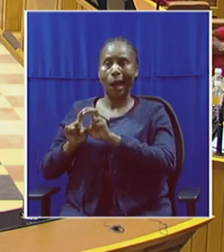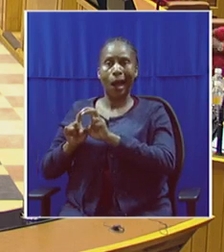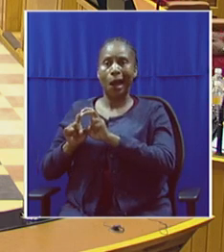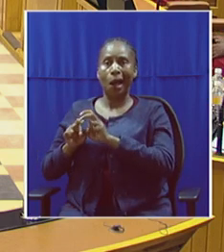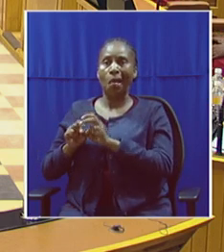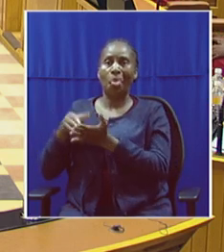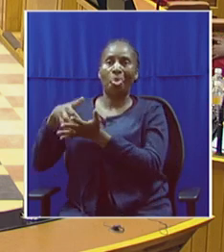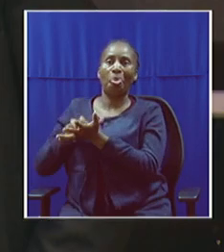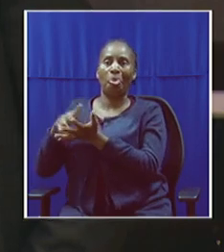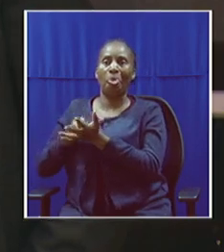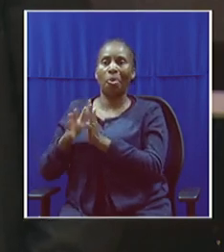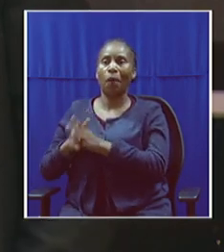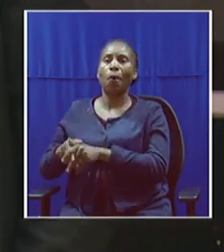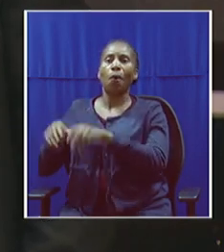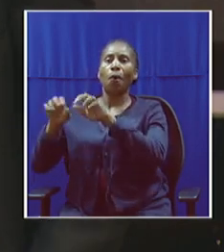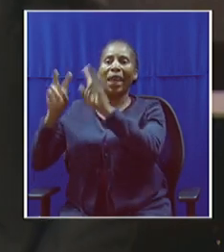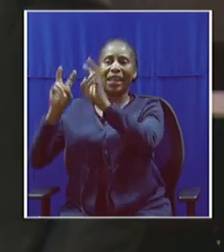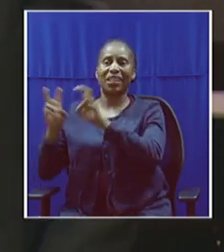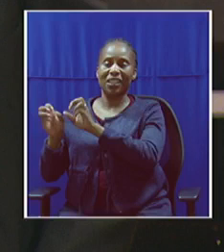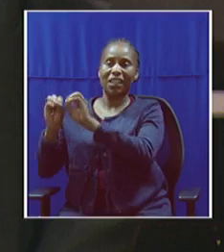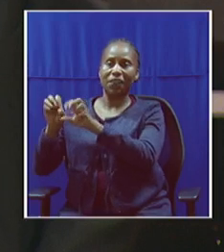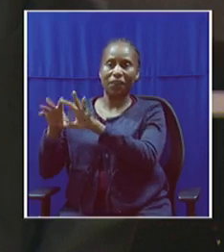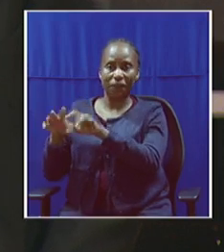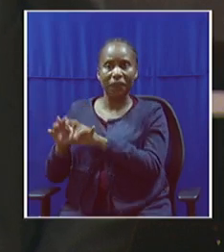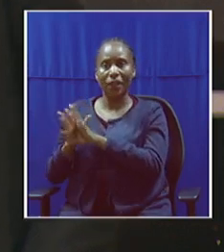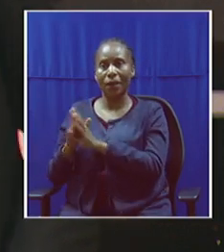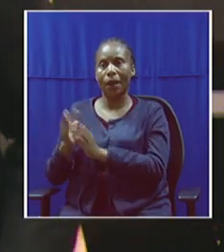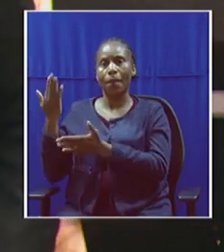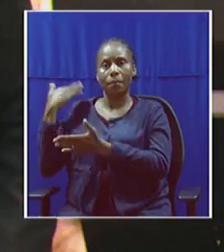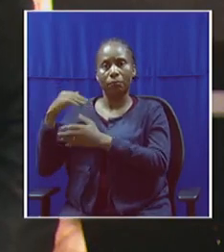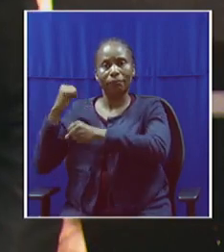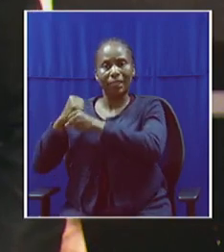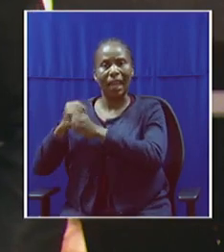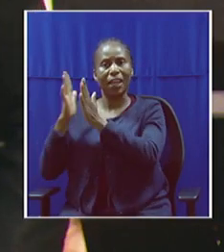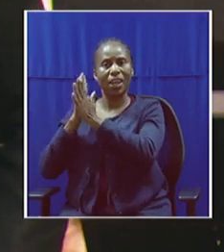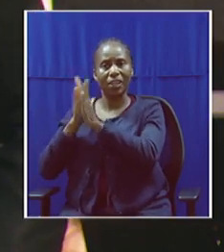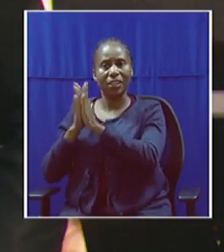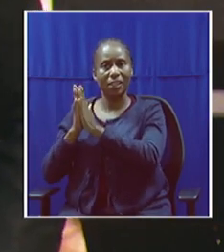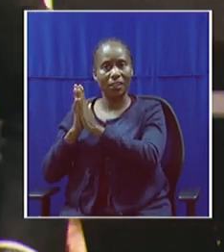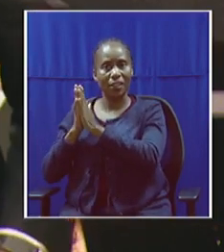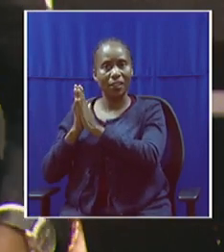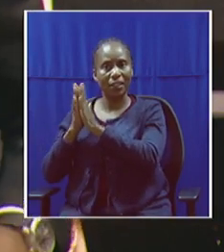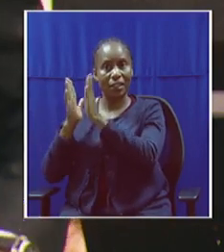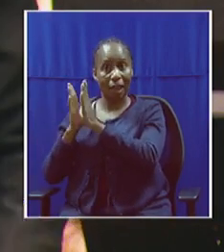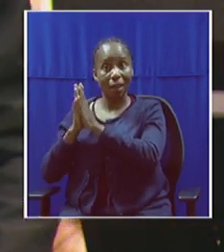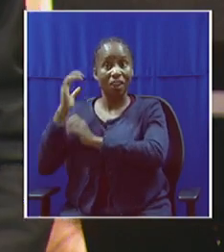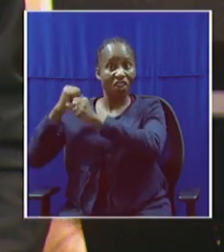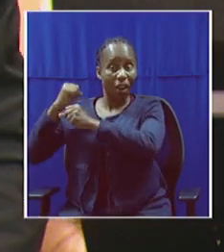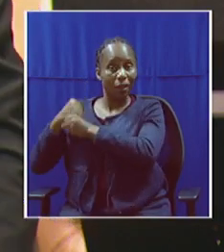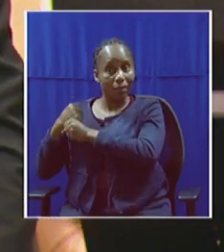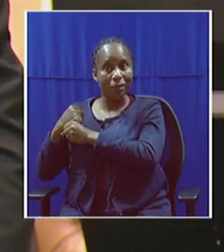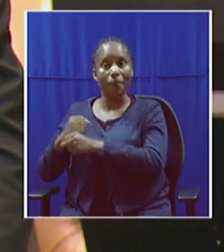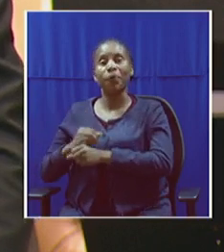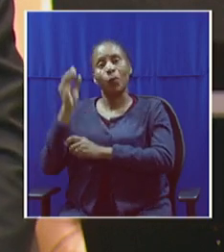continuous electricity over the past decade I would like to ask the minister whether government has a plan to stimulate and